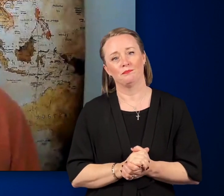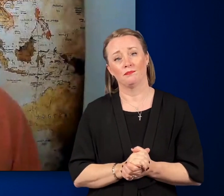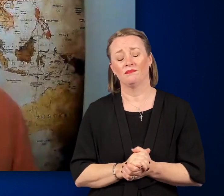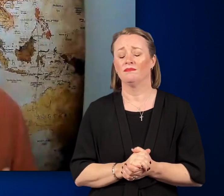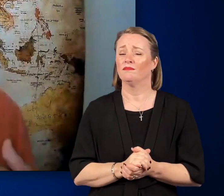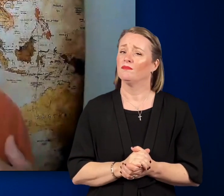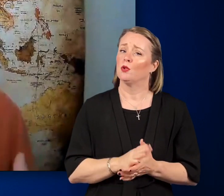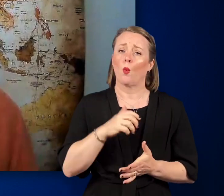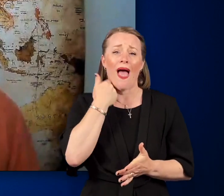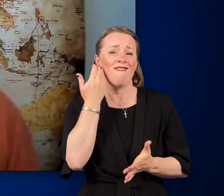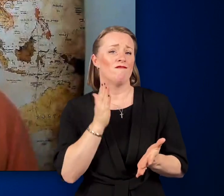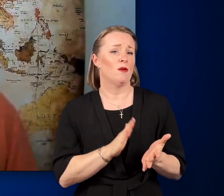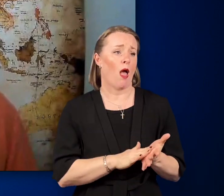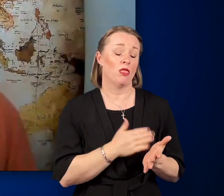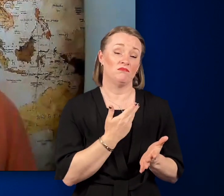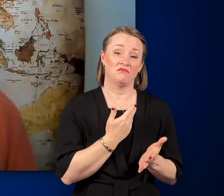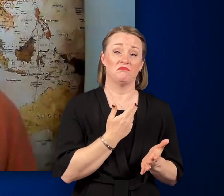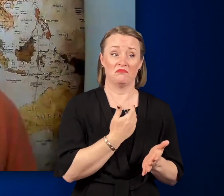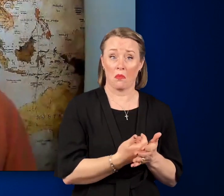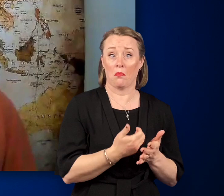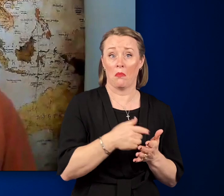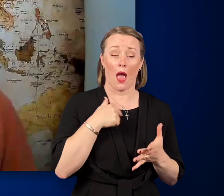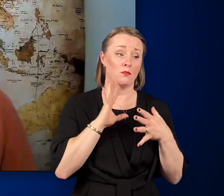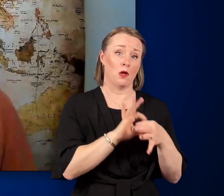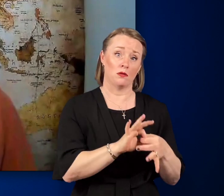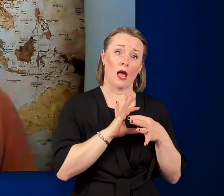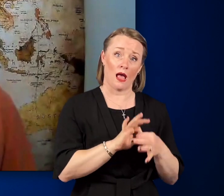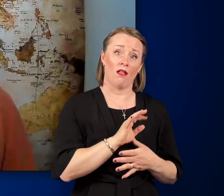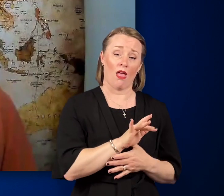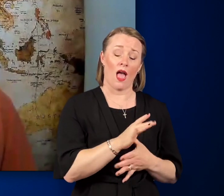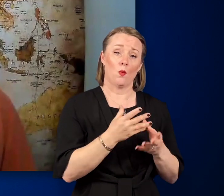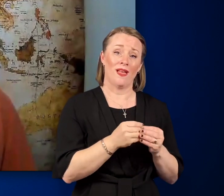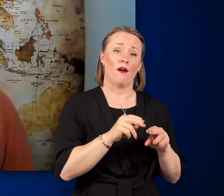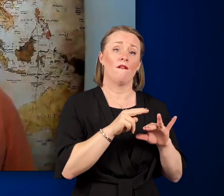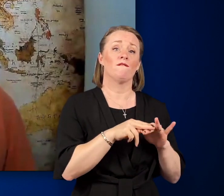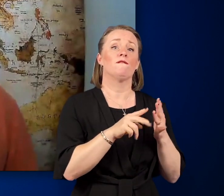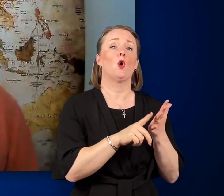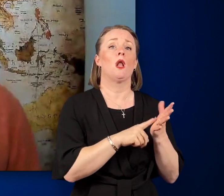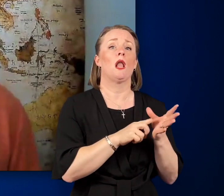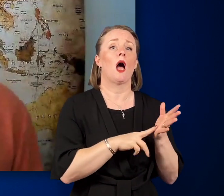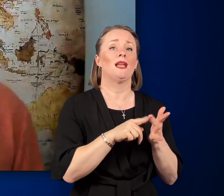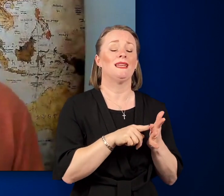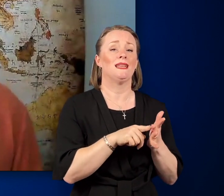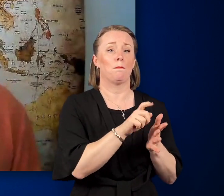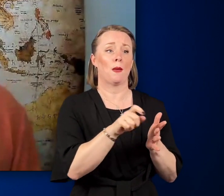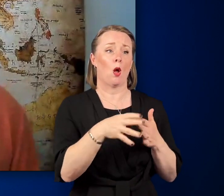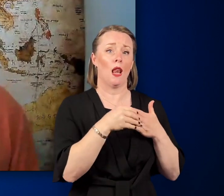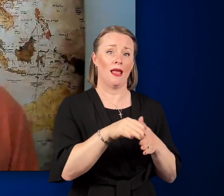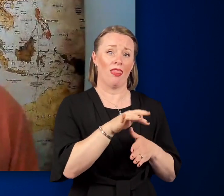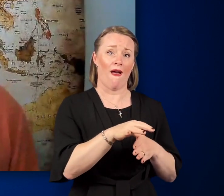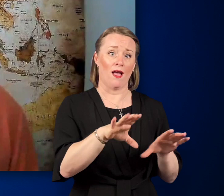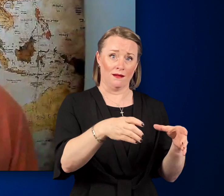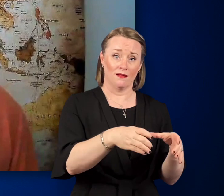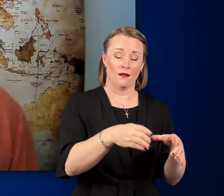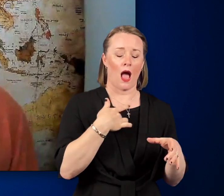Ordinarily, every month I'm in contact with the Fulani leadership, and I'm always